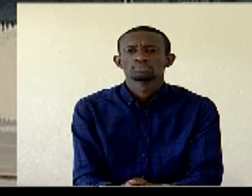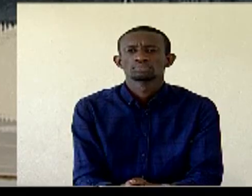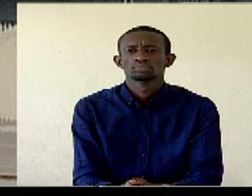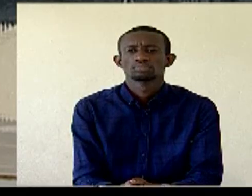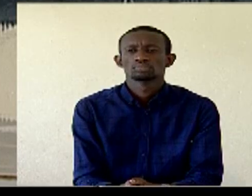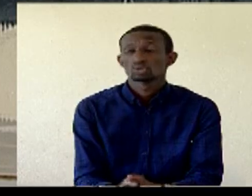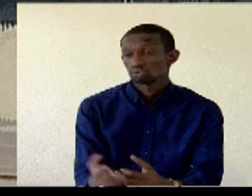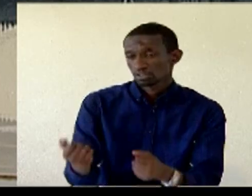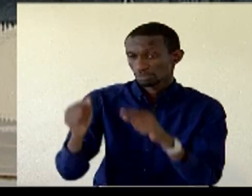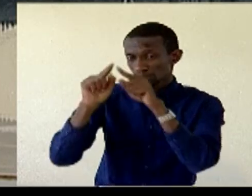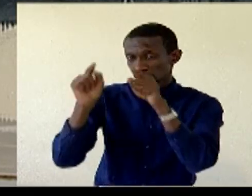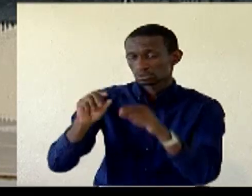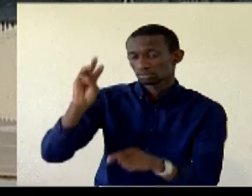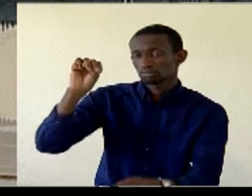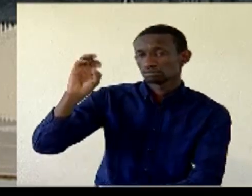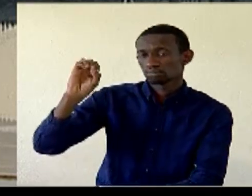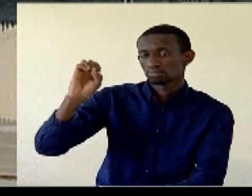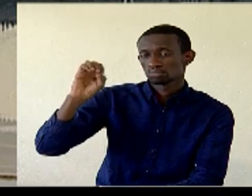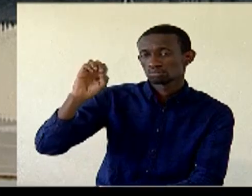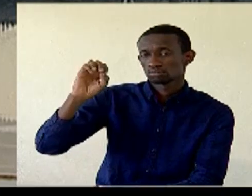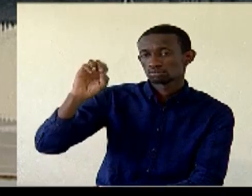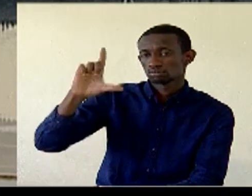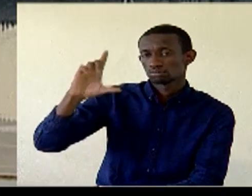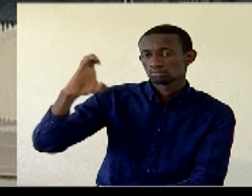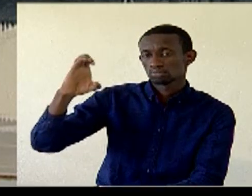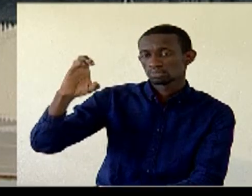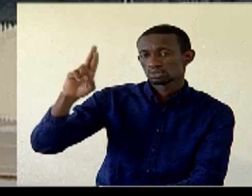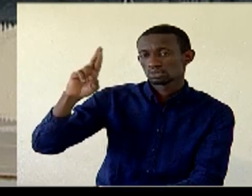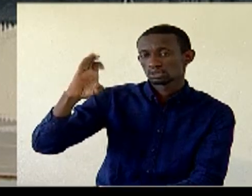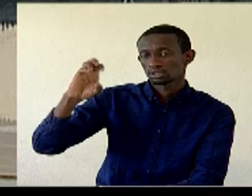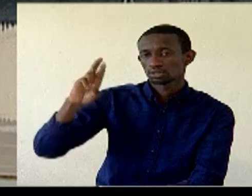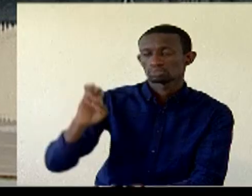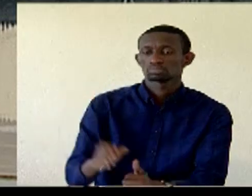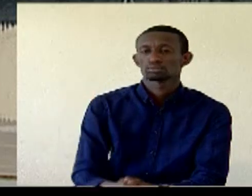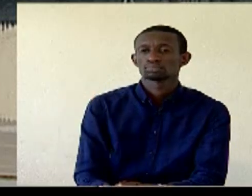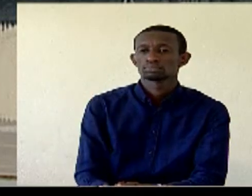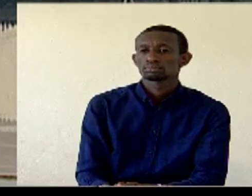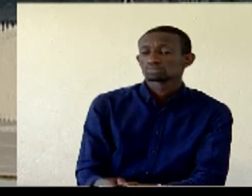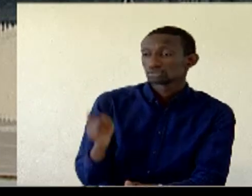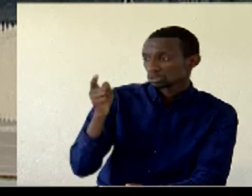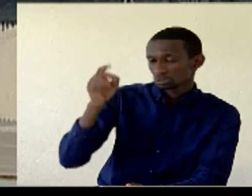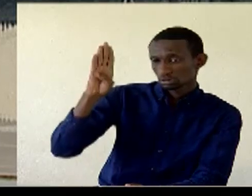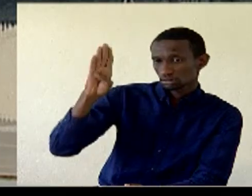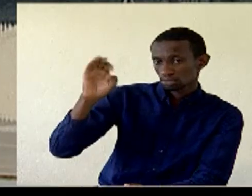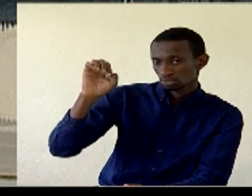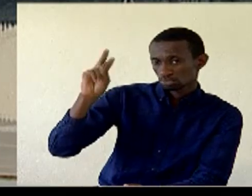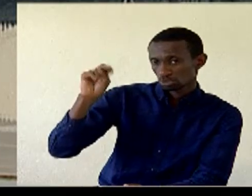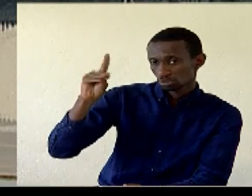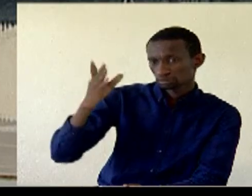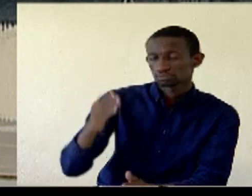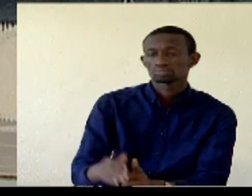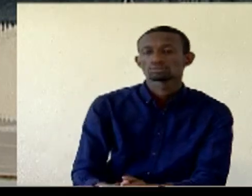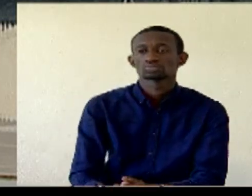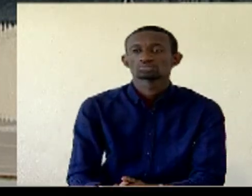your molecule in this form. So there is a bond there, there is another bond here, and there is a bond. So